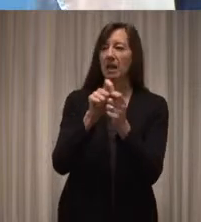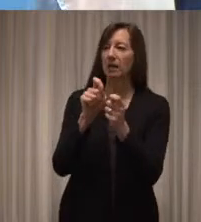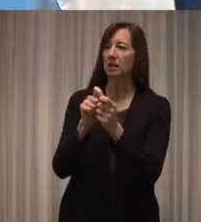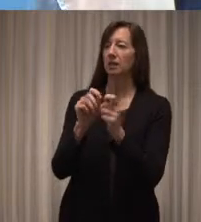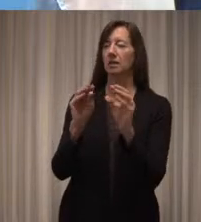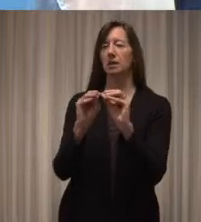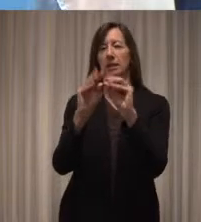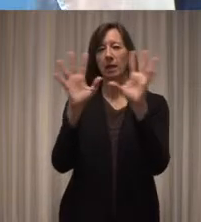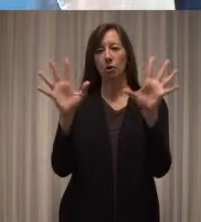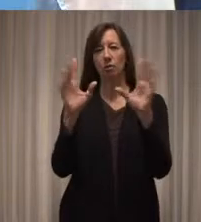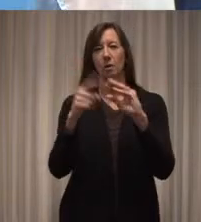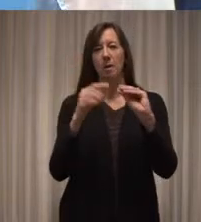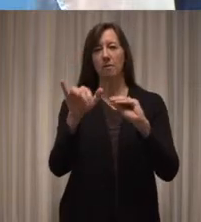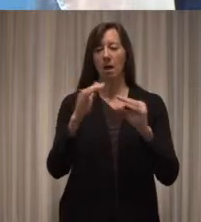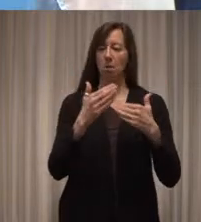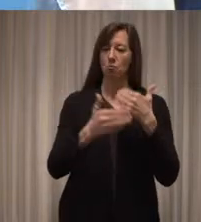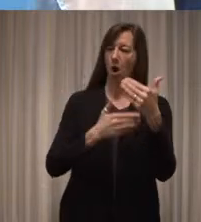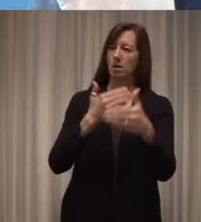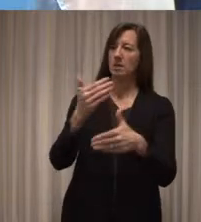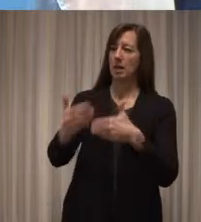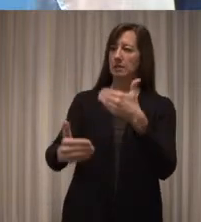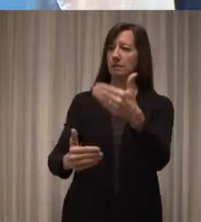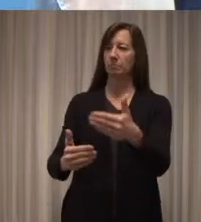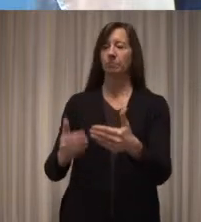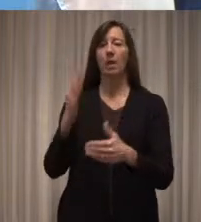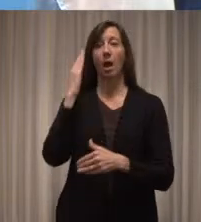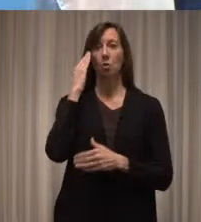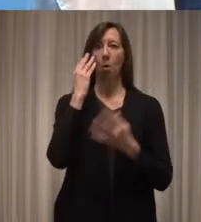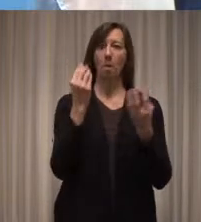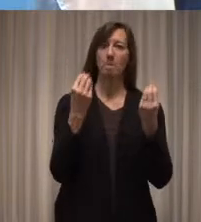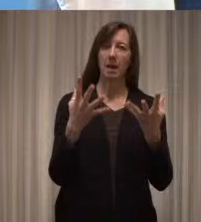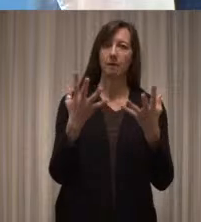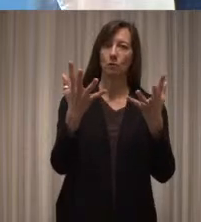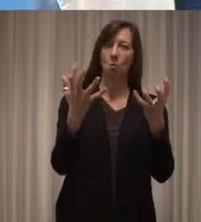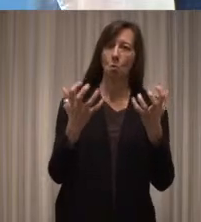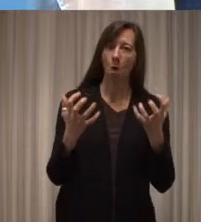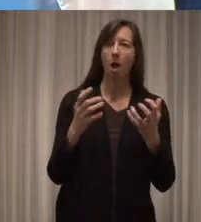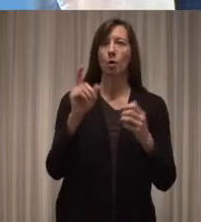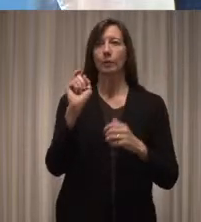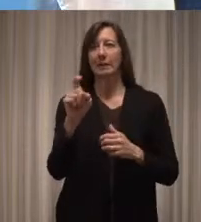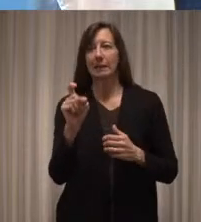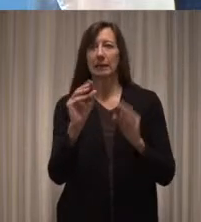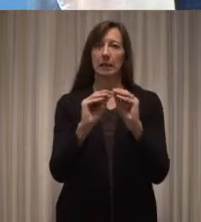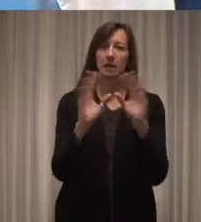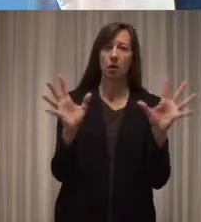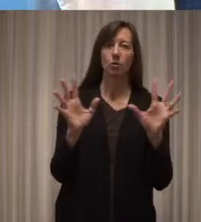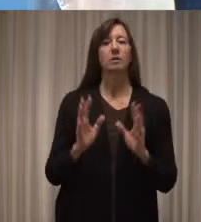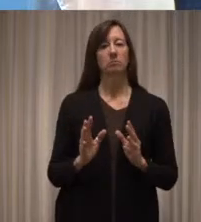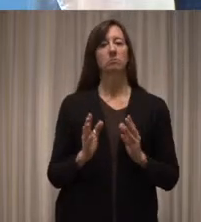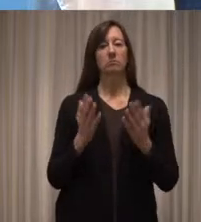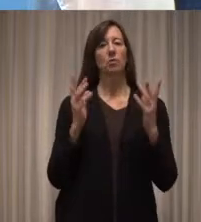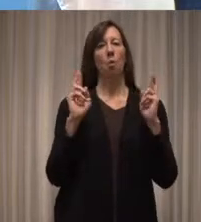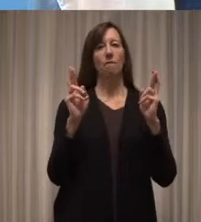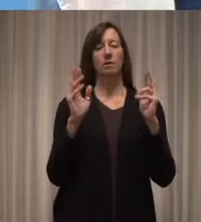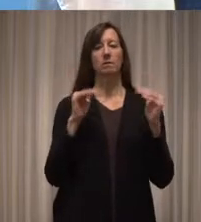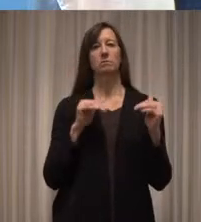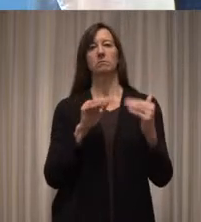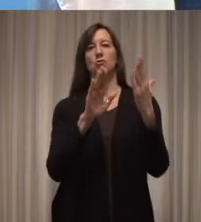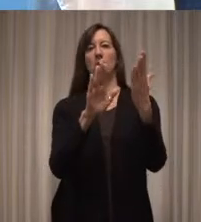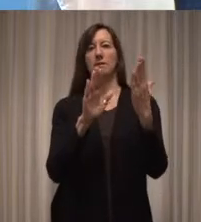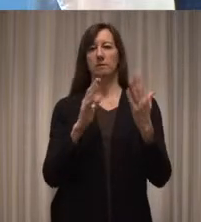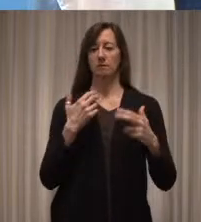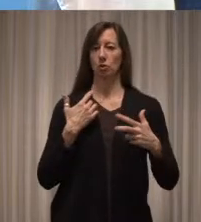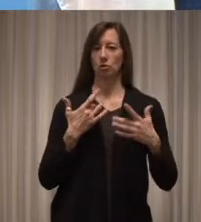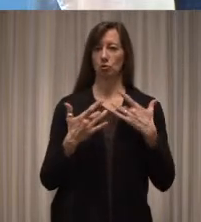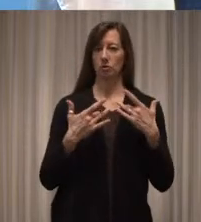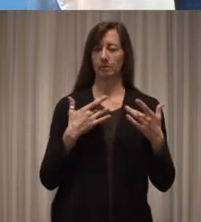process that I've heard from many of you you're wanting and needing, and so hopefully we'll help address those concerns. So we'll talk about